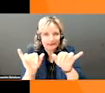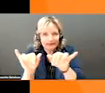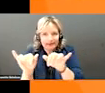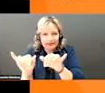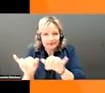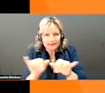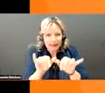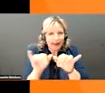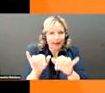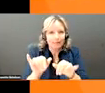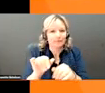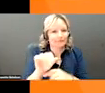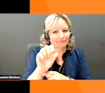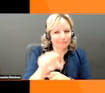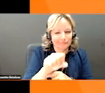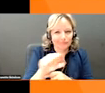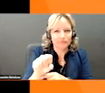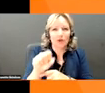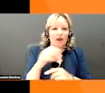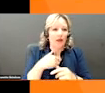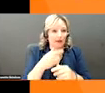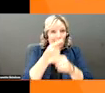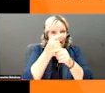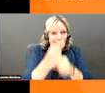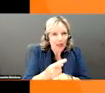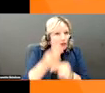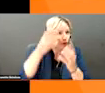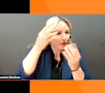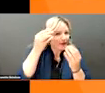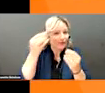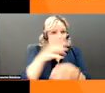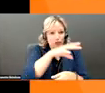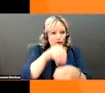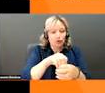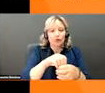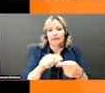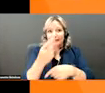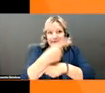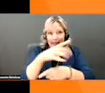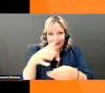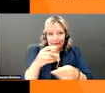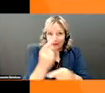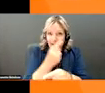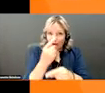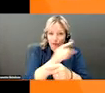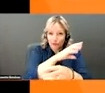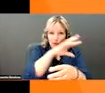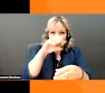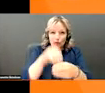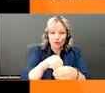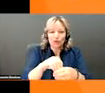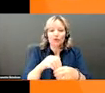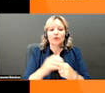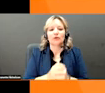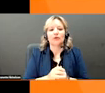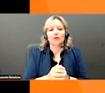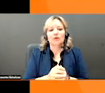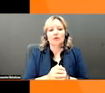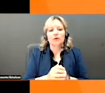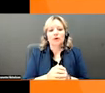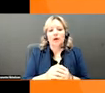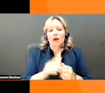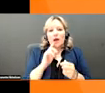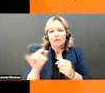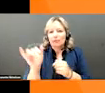have all the relevant and accurate information and dates. And it also, the collateral, like a common sort of look